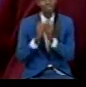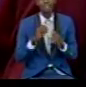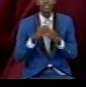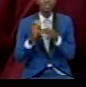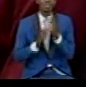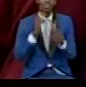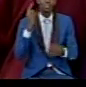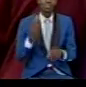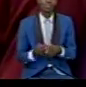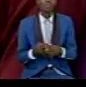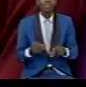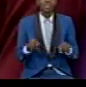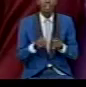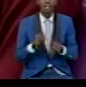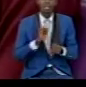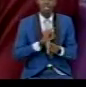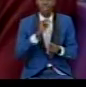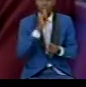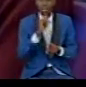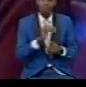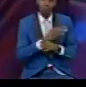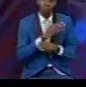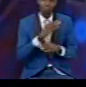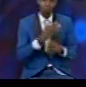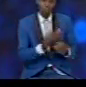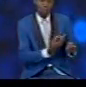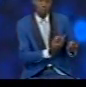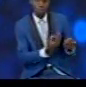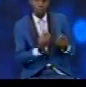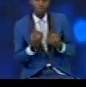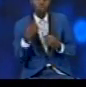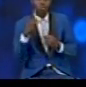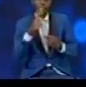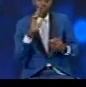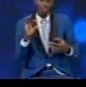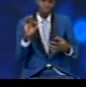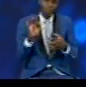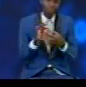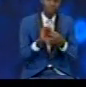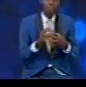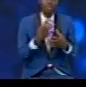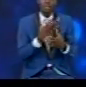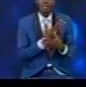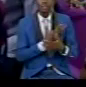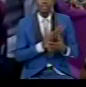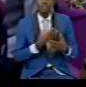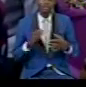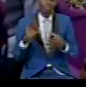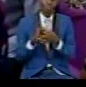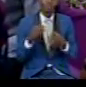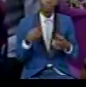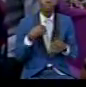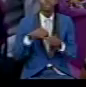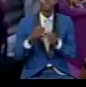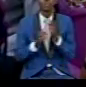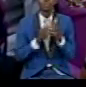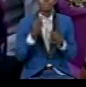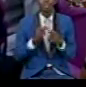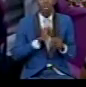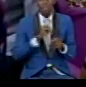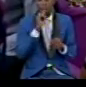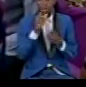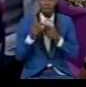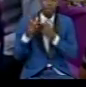name. As I'm pulling it up, you are joining and you are pulling it up with me in Jesus' name. As I'm running, as